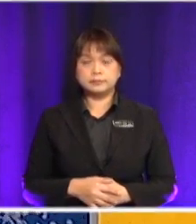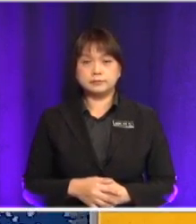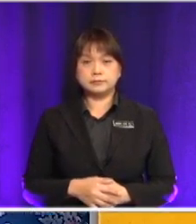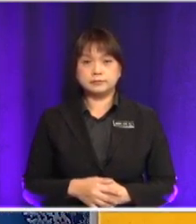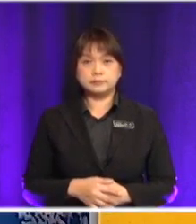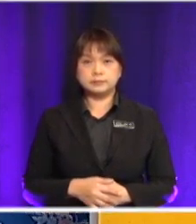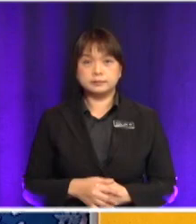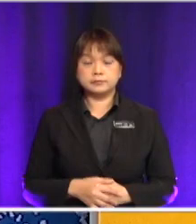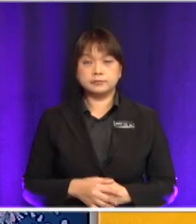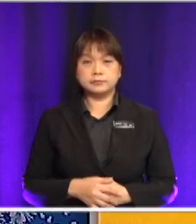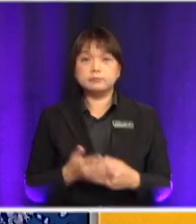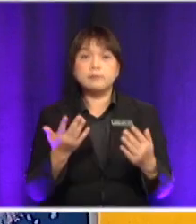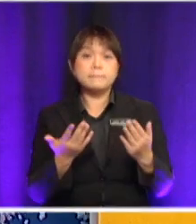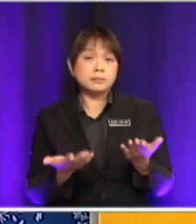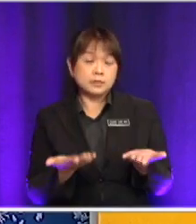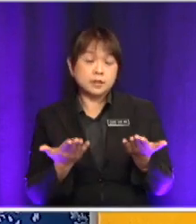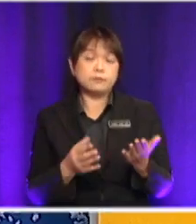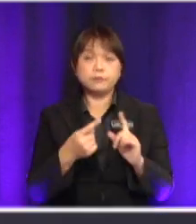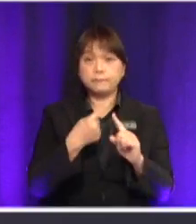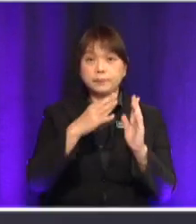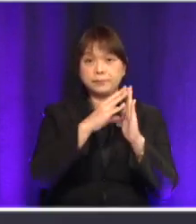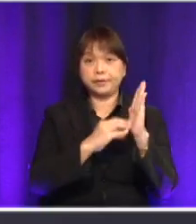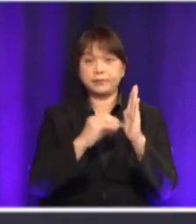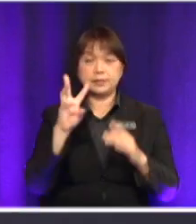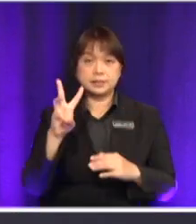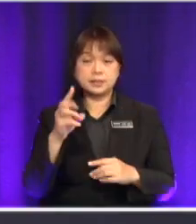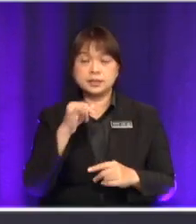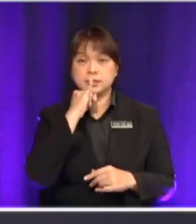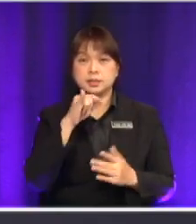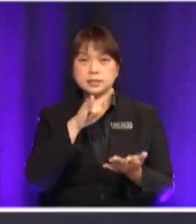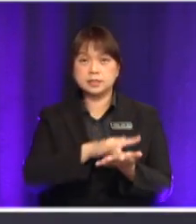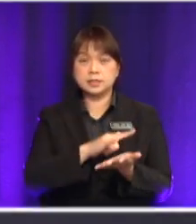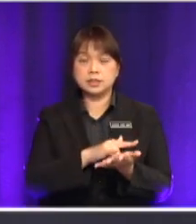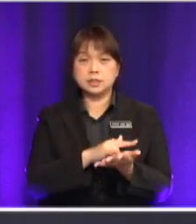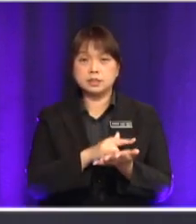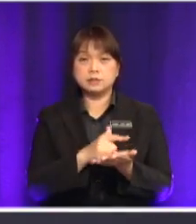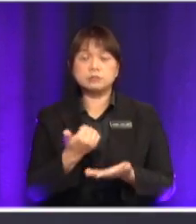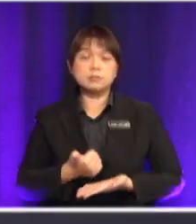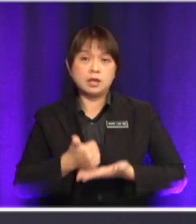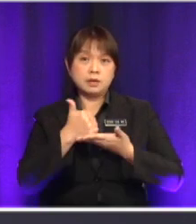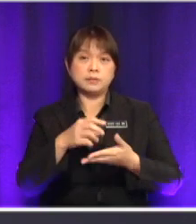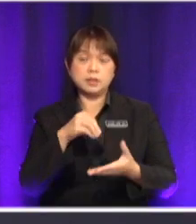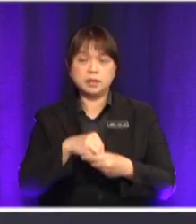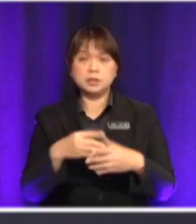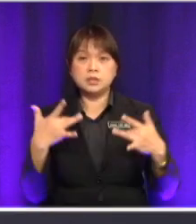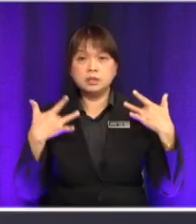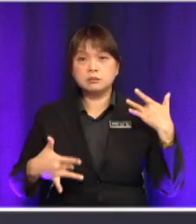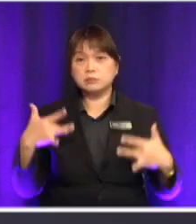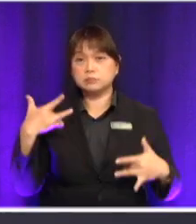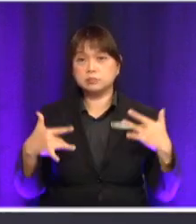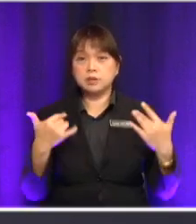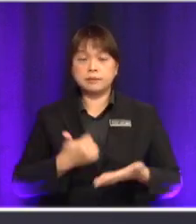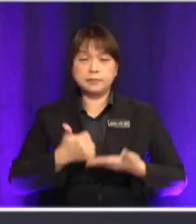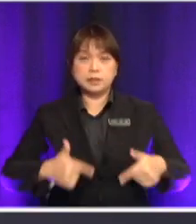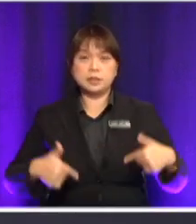a try. Well, from what I understand from this paragraph is that although it helps in combating crime and saving lives, people, maybe